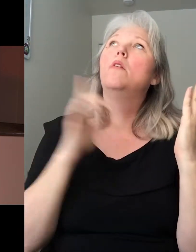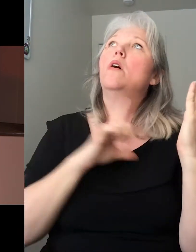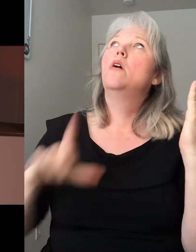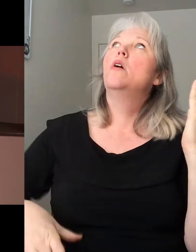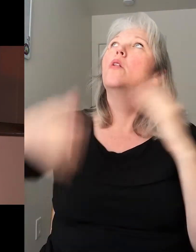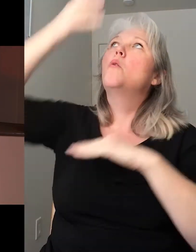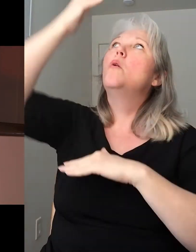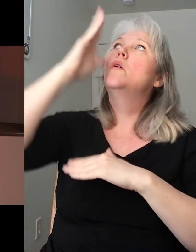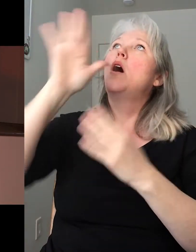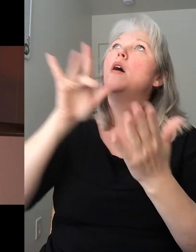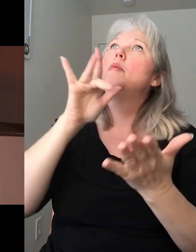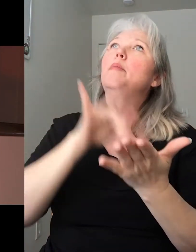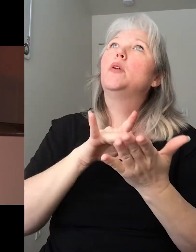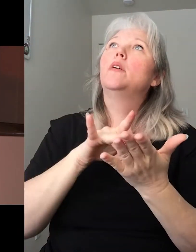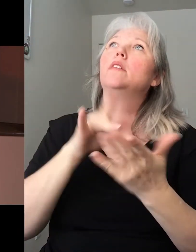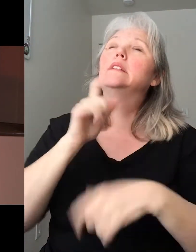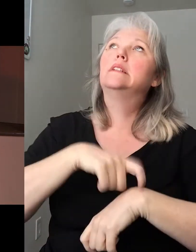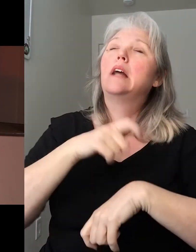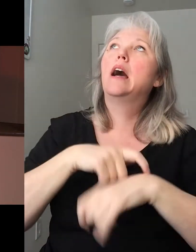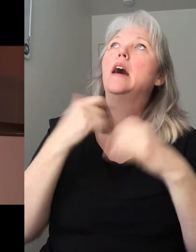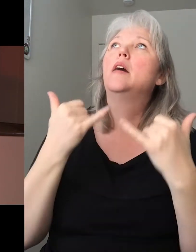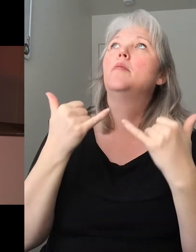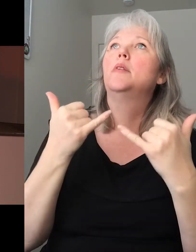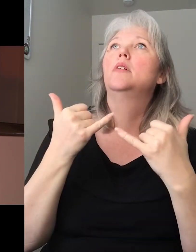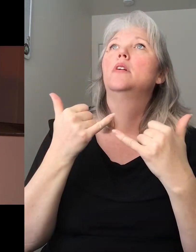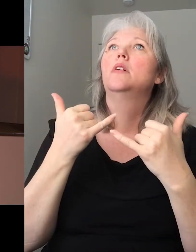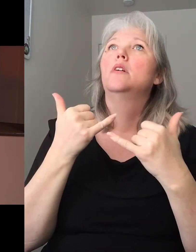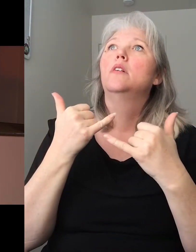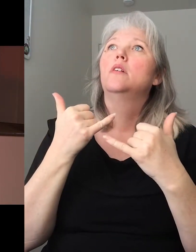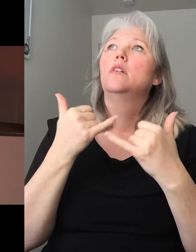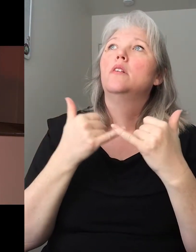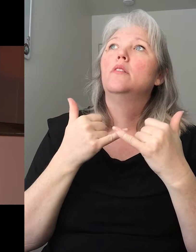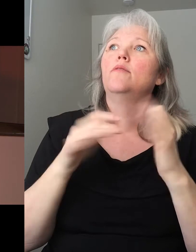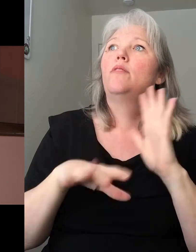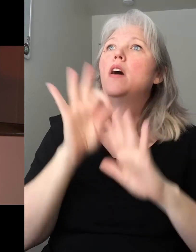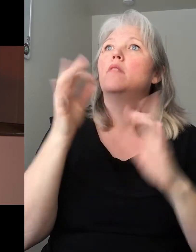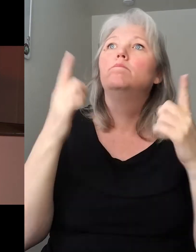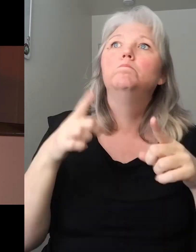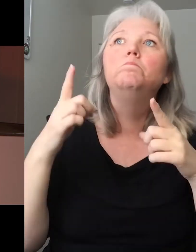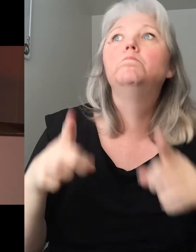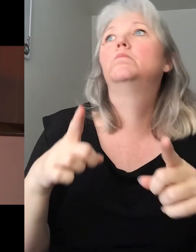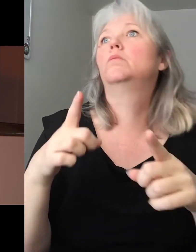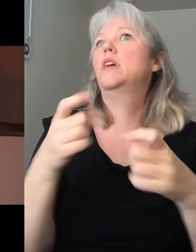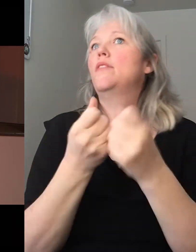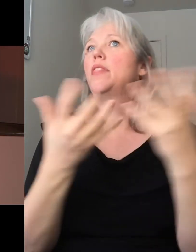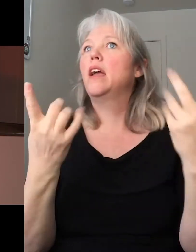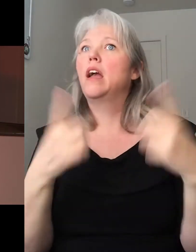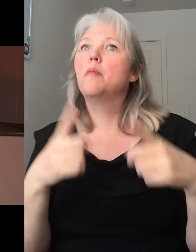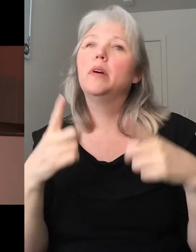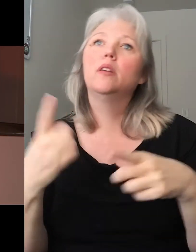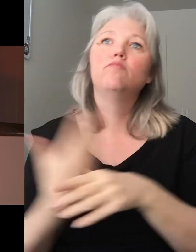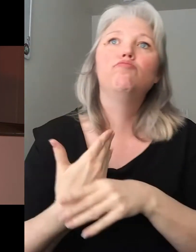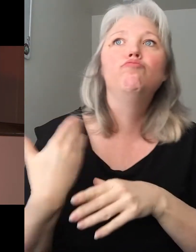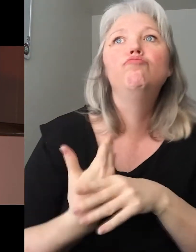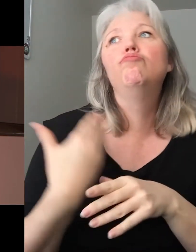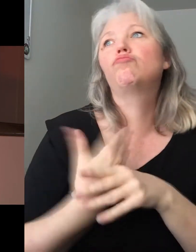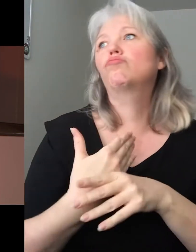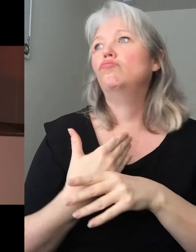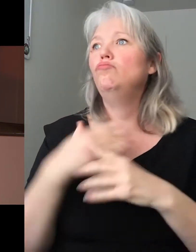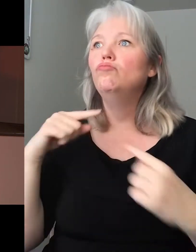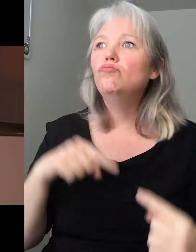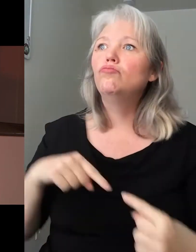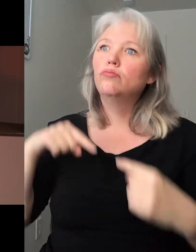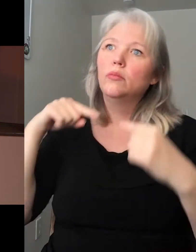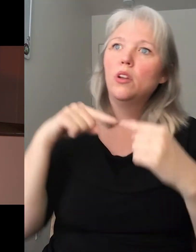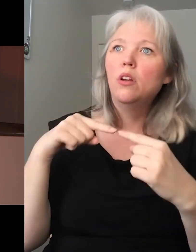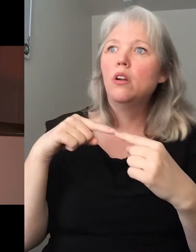Lord God, in the midst of this season, we find ourselves troubled by all of the events. We find ourselves having to